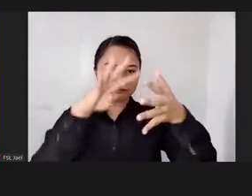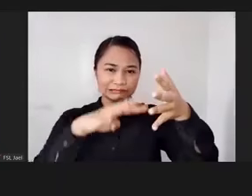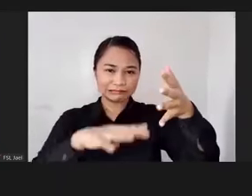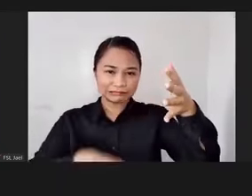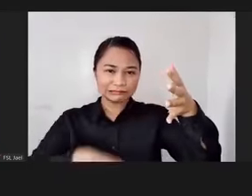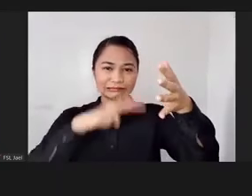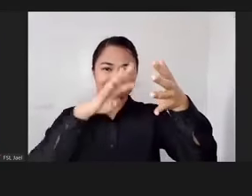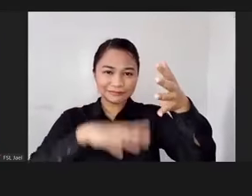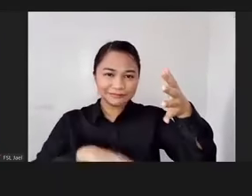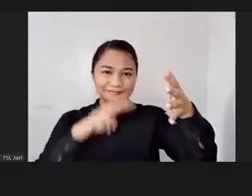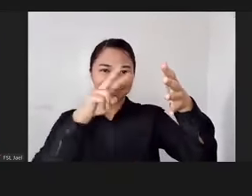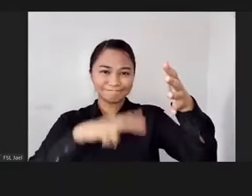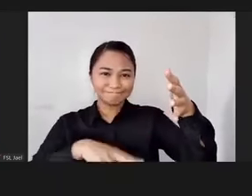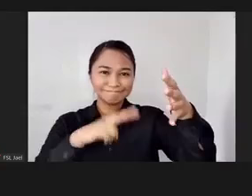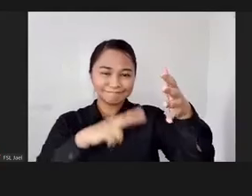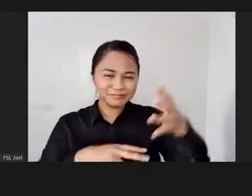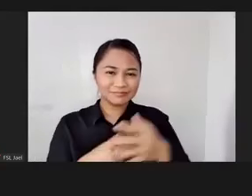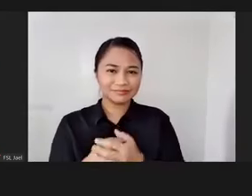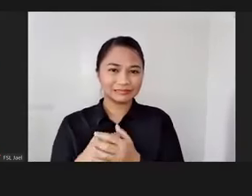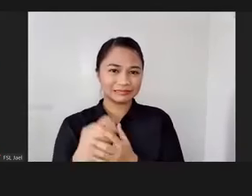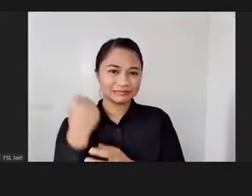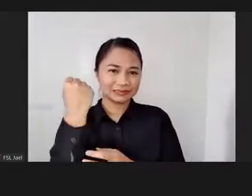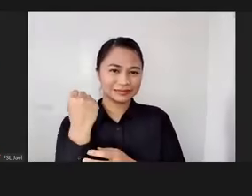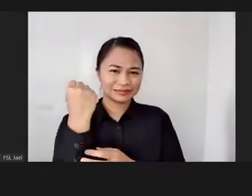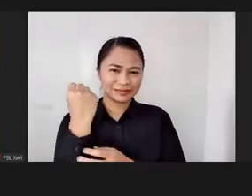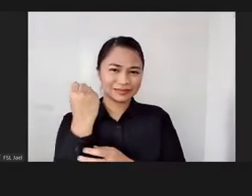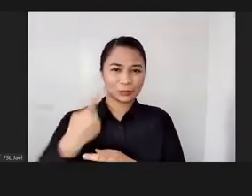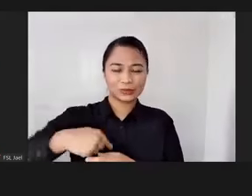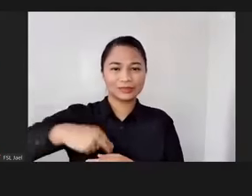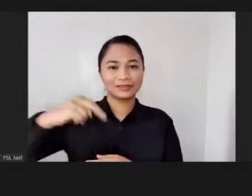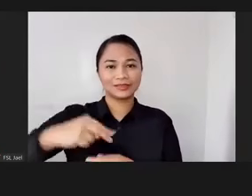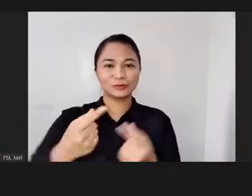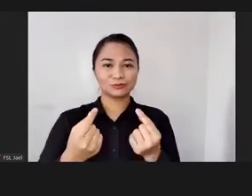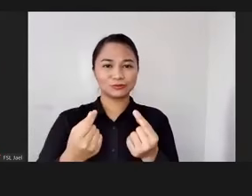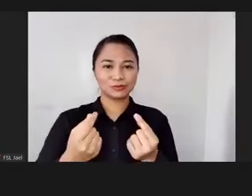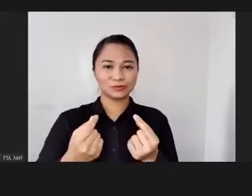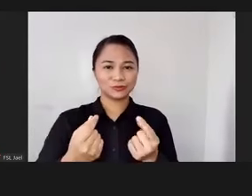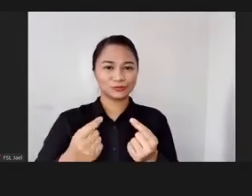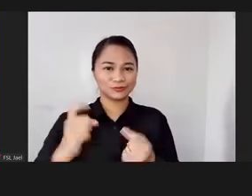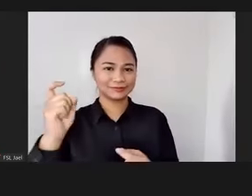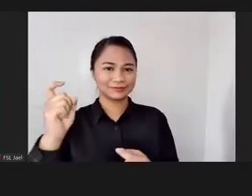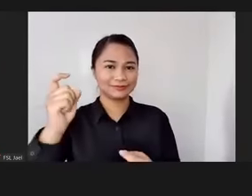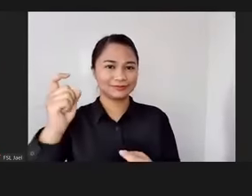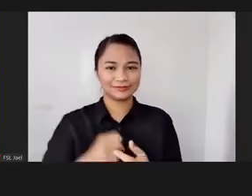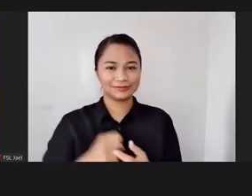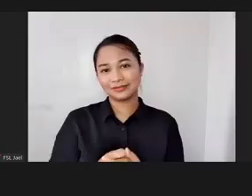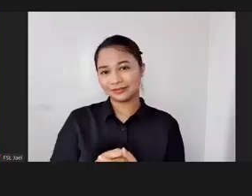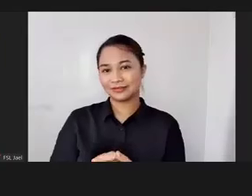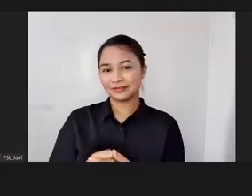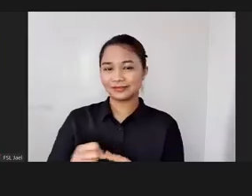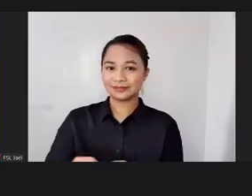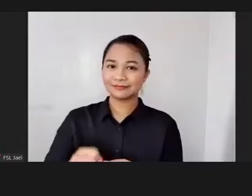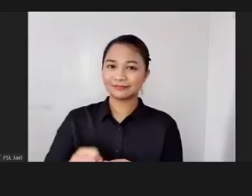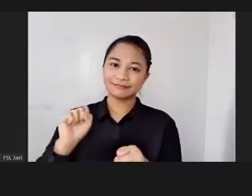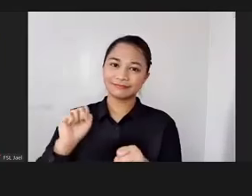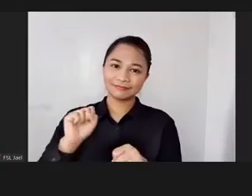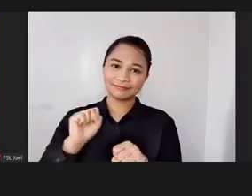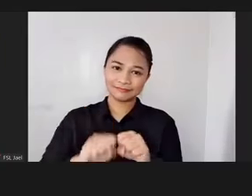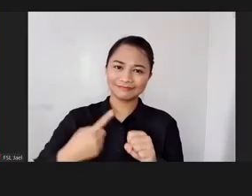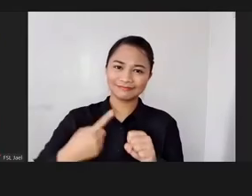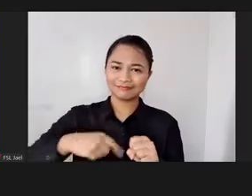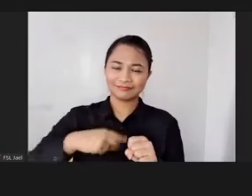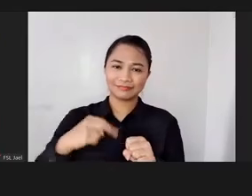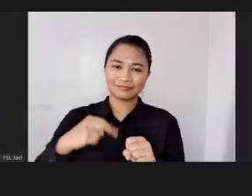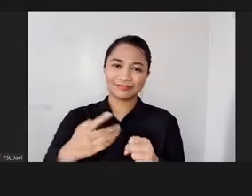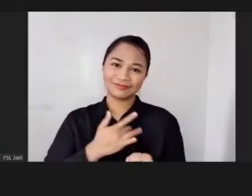of the most pressuring issue is hunger. And I think today it's World Food Day. So